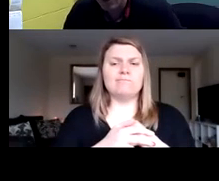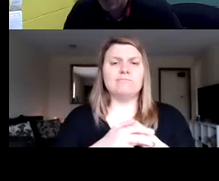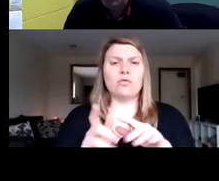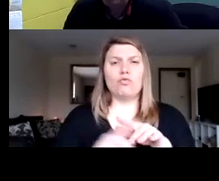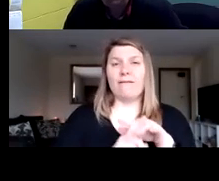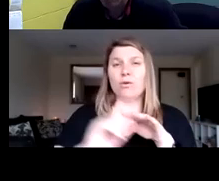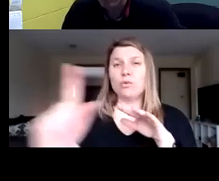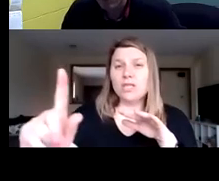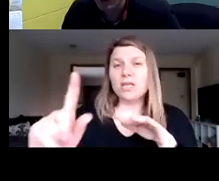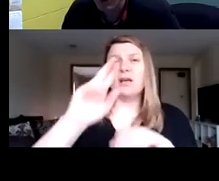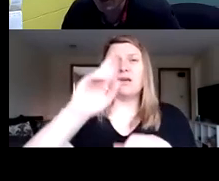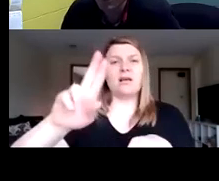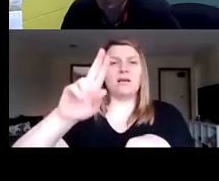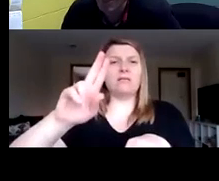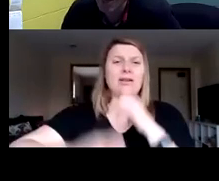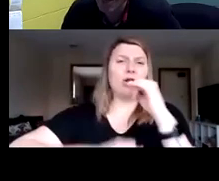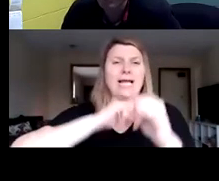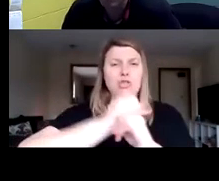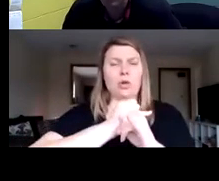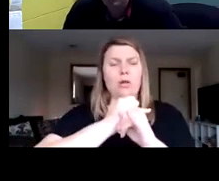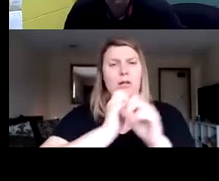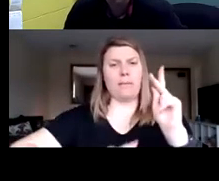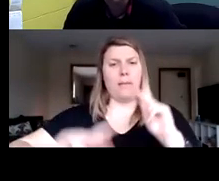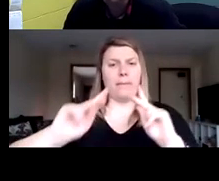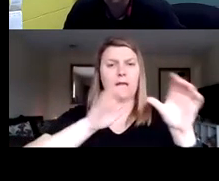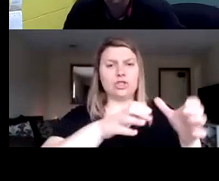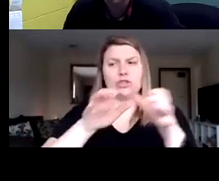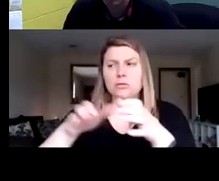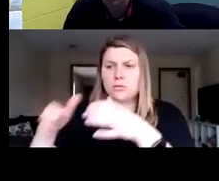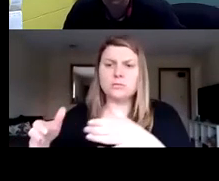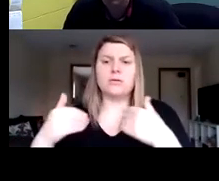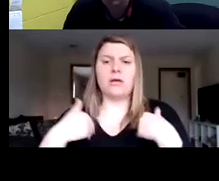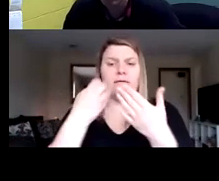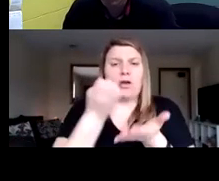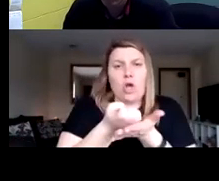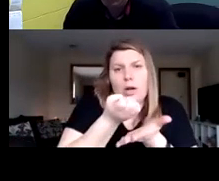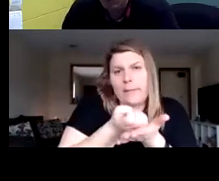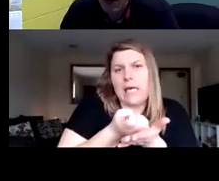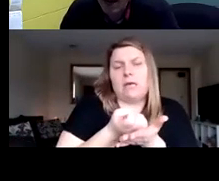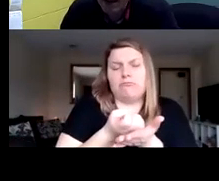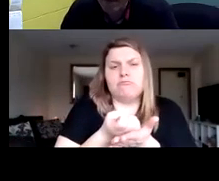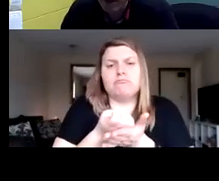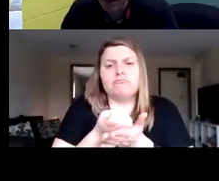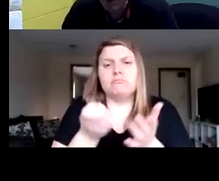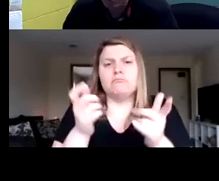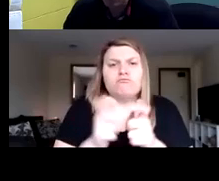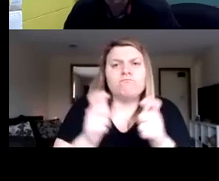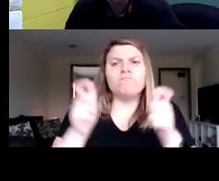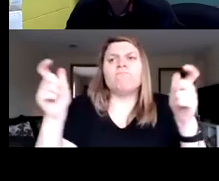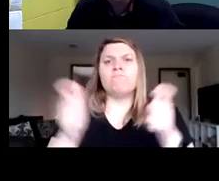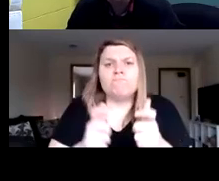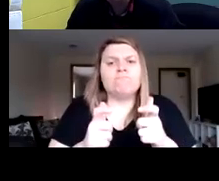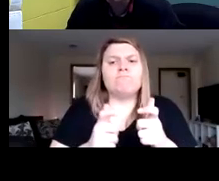refugee and national populations that have kind of economies of scale. So you have